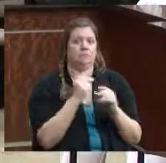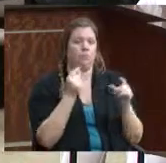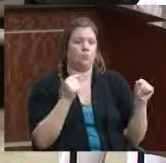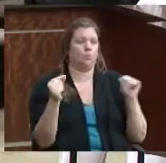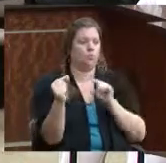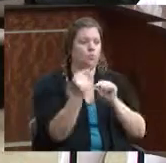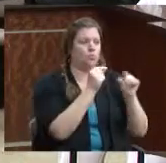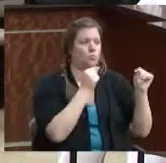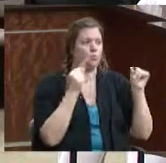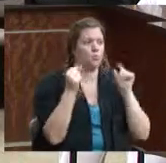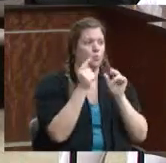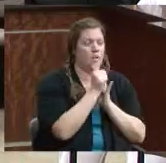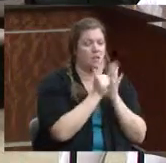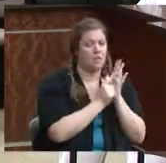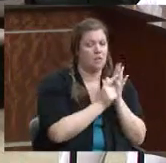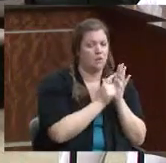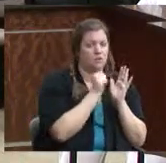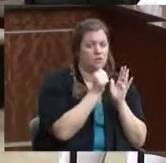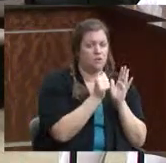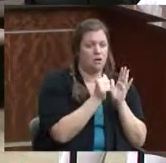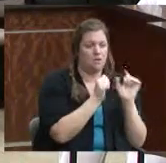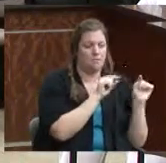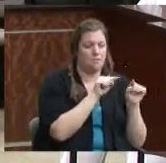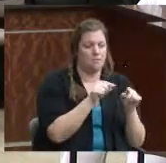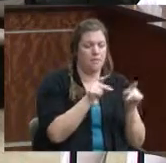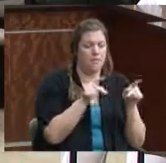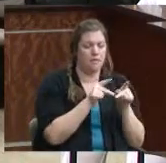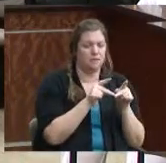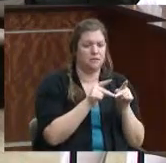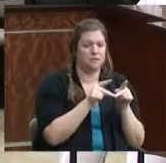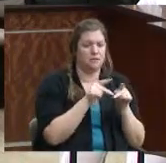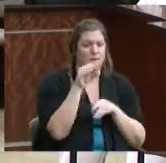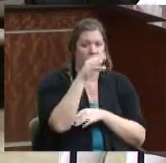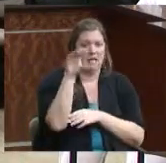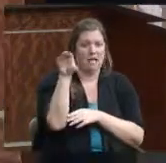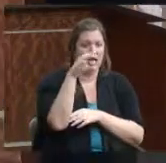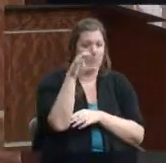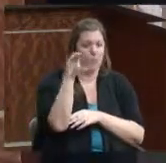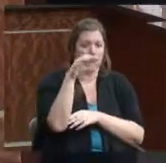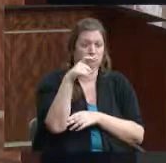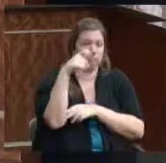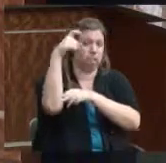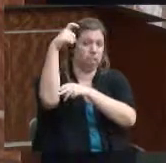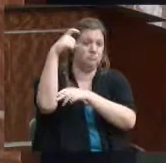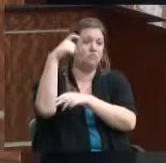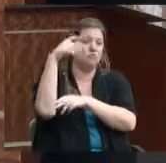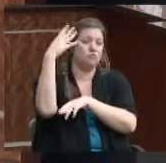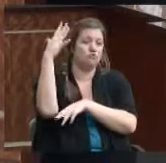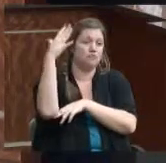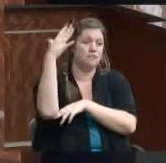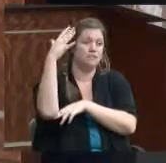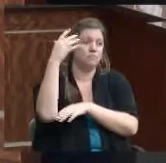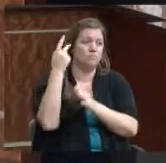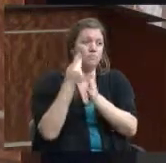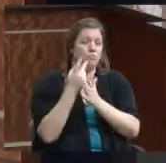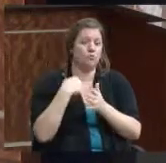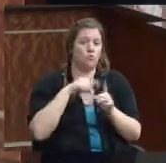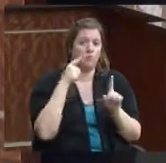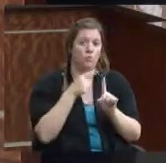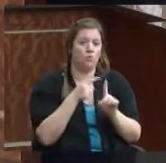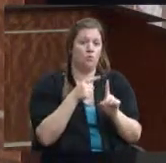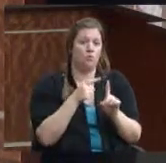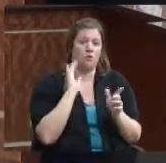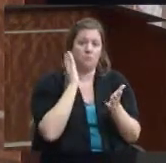to the illegal dumping crowd. This was not a place to come. They hang cameras in trees, but that's all right. I mean, we proved our point, and we